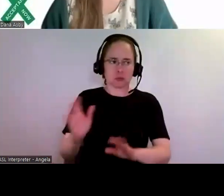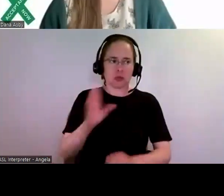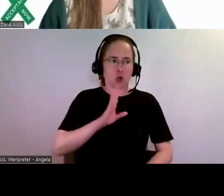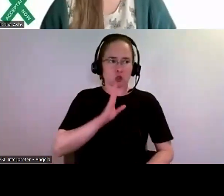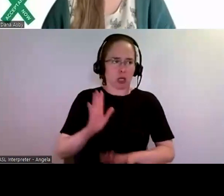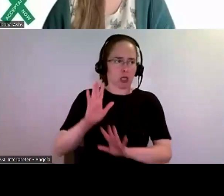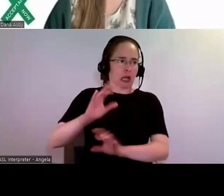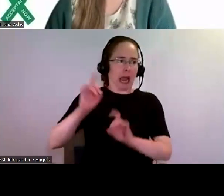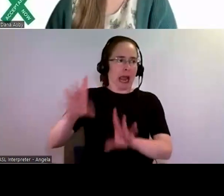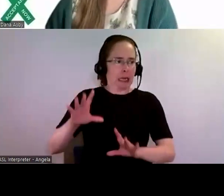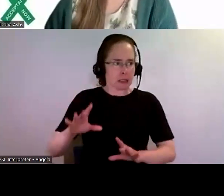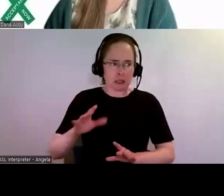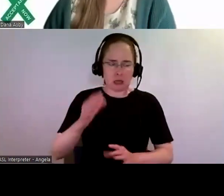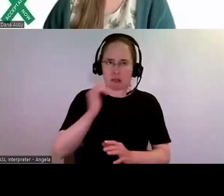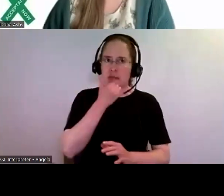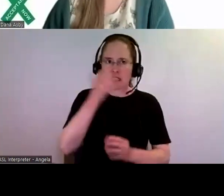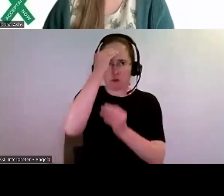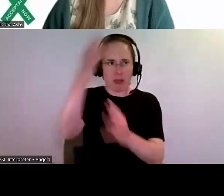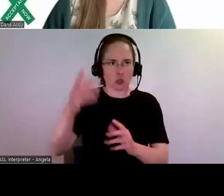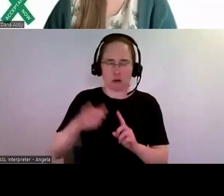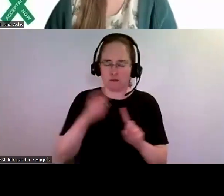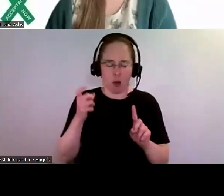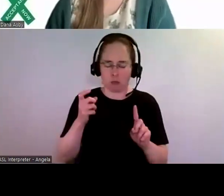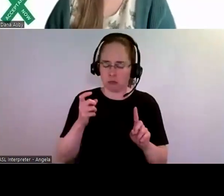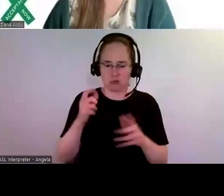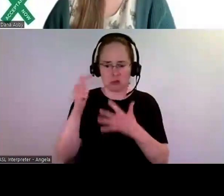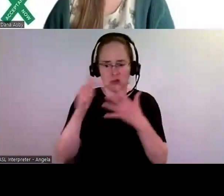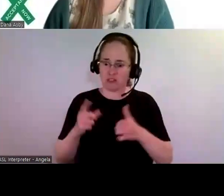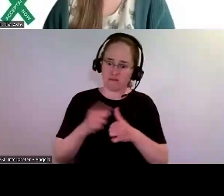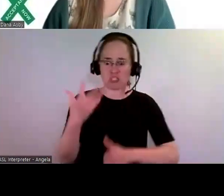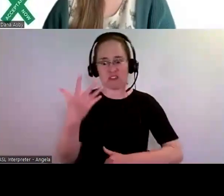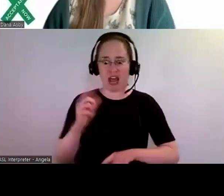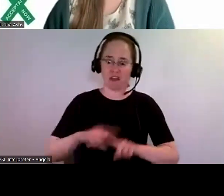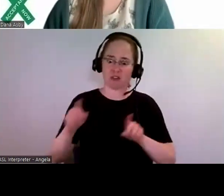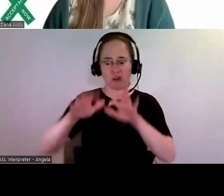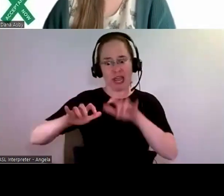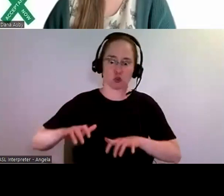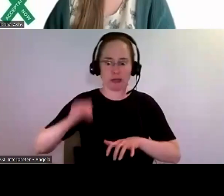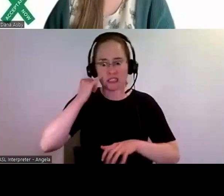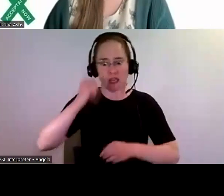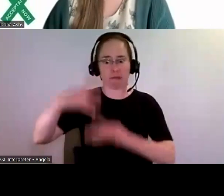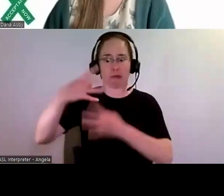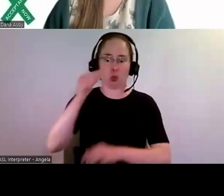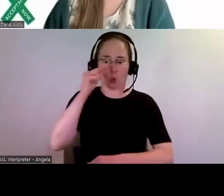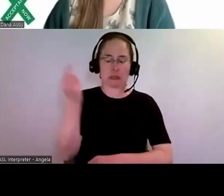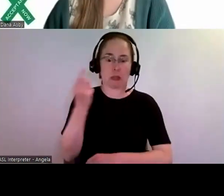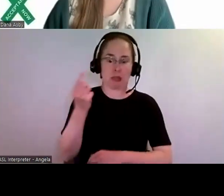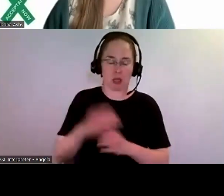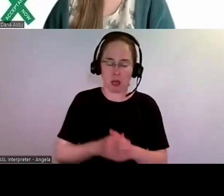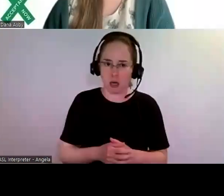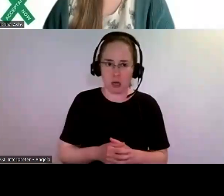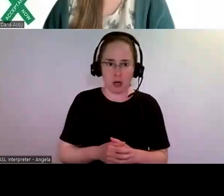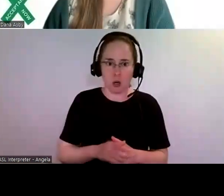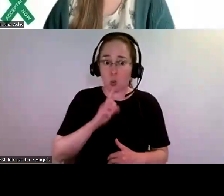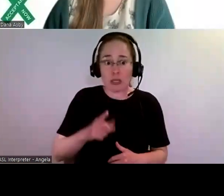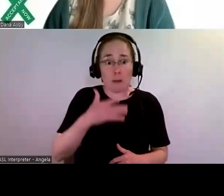frustrating. I hate the misinformation that comes from those first 5 different entries when you Google something, and you're almost